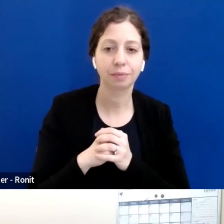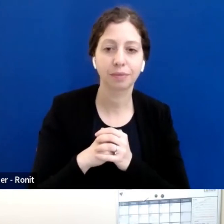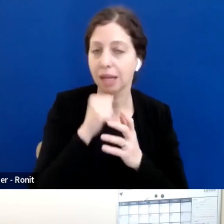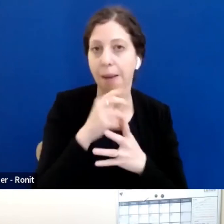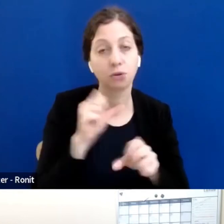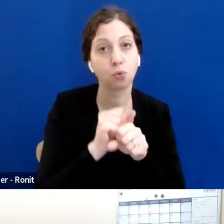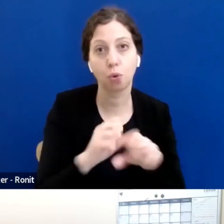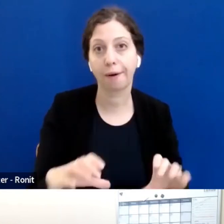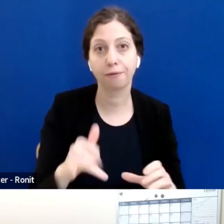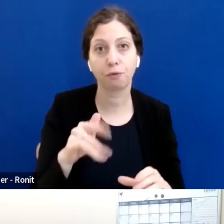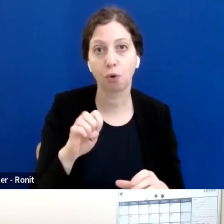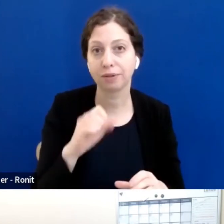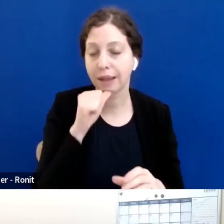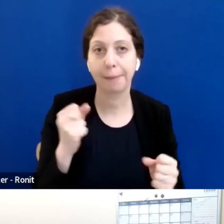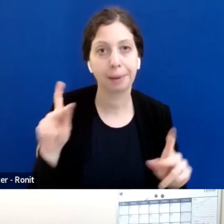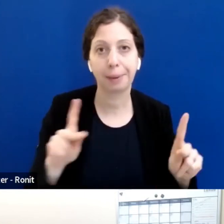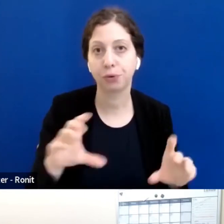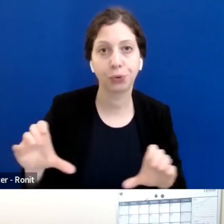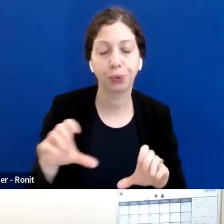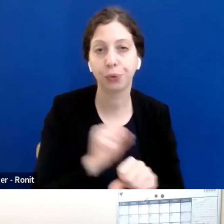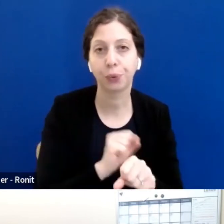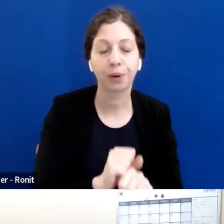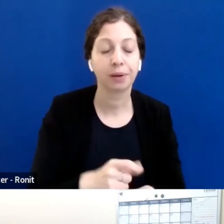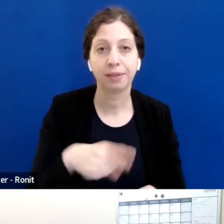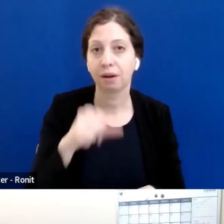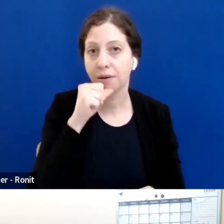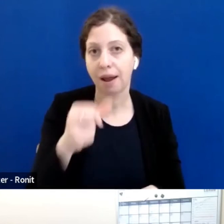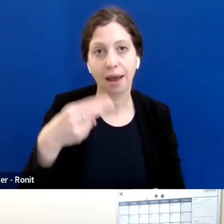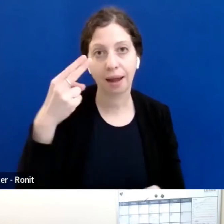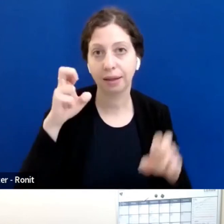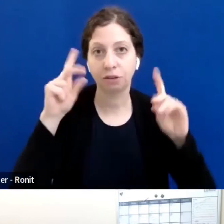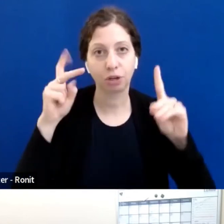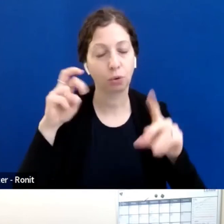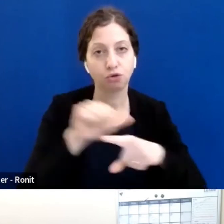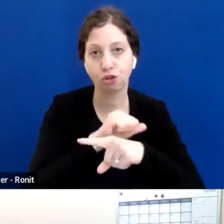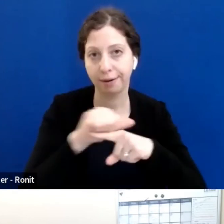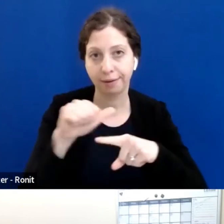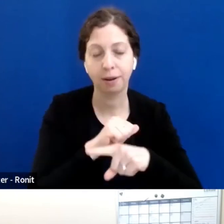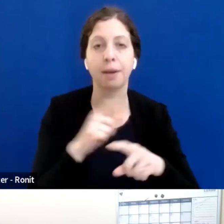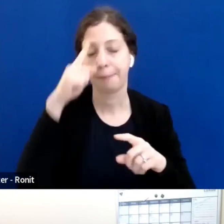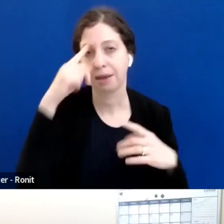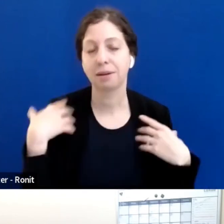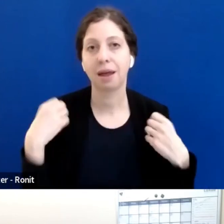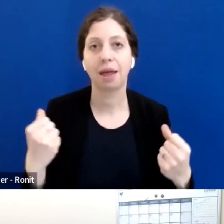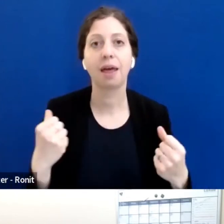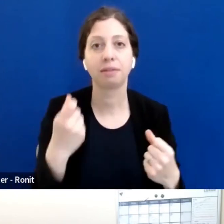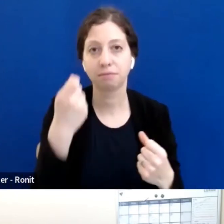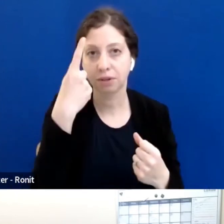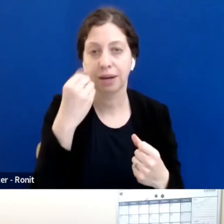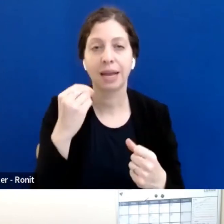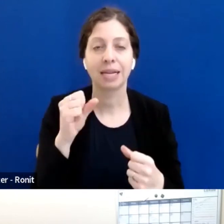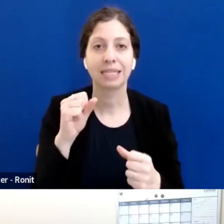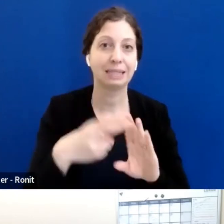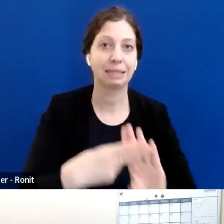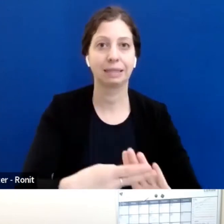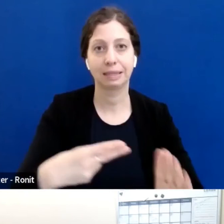don't have very many people doing the work. They're not highly educated or trained. Mental health literacy and stigma in rural